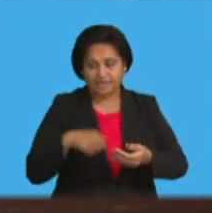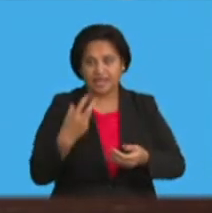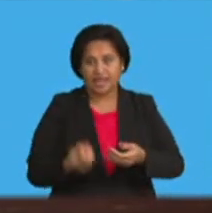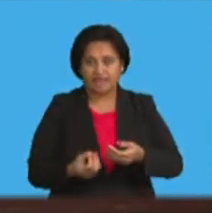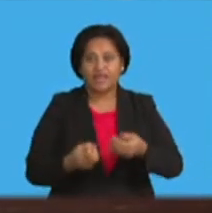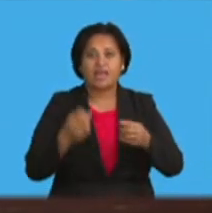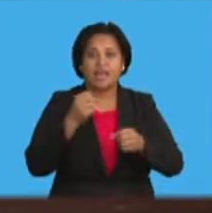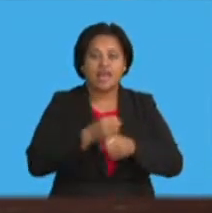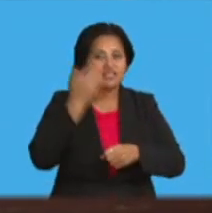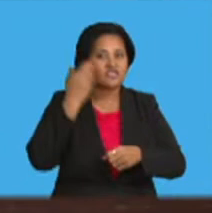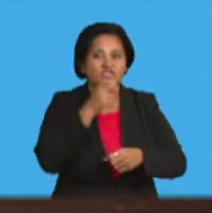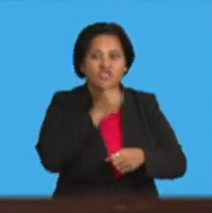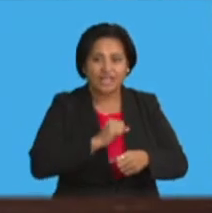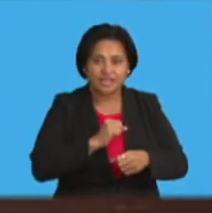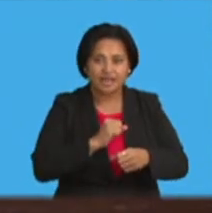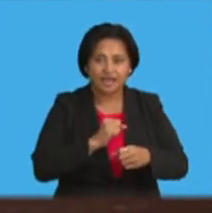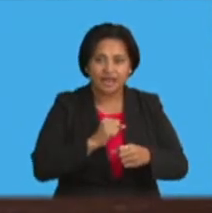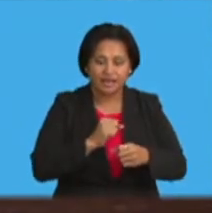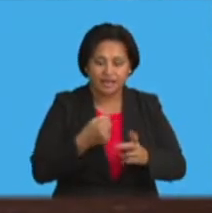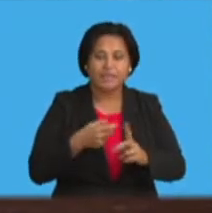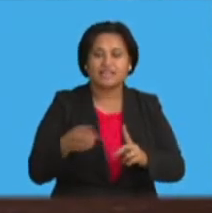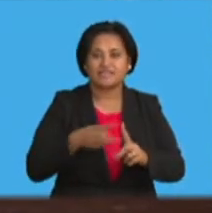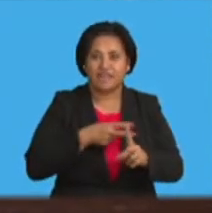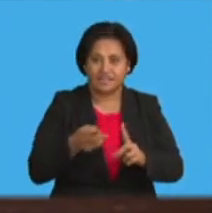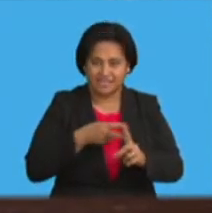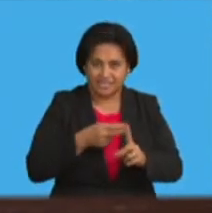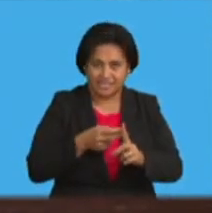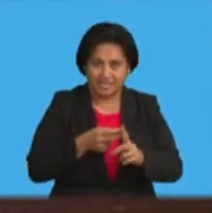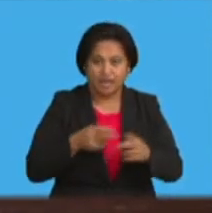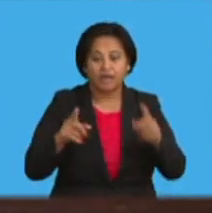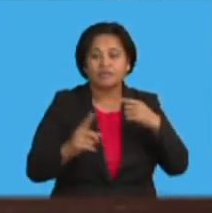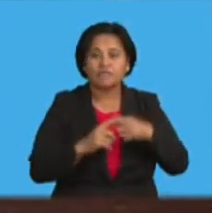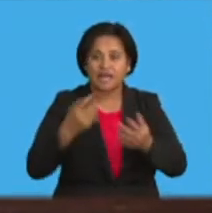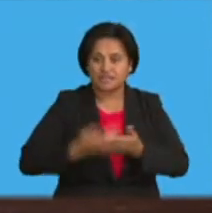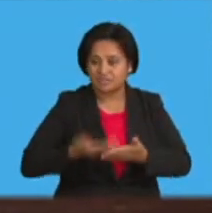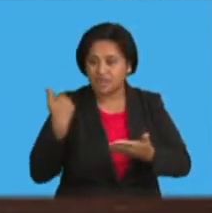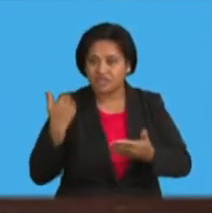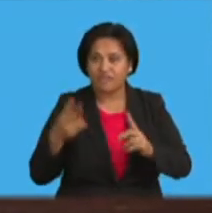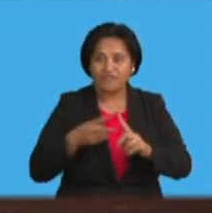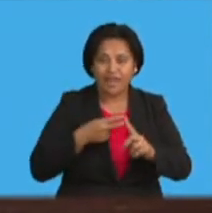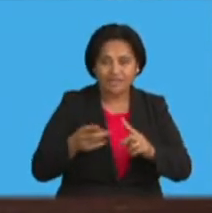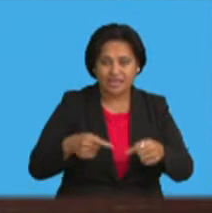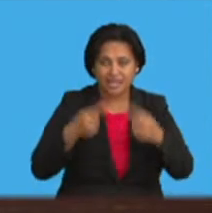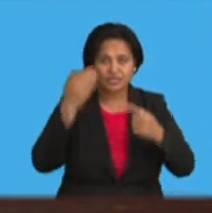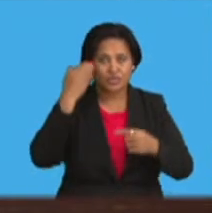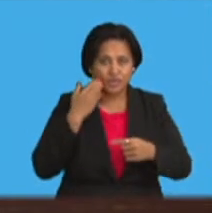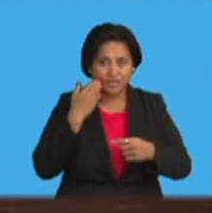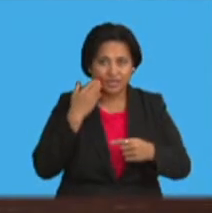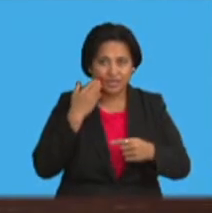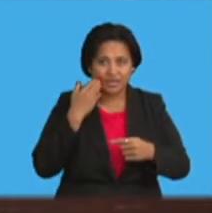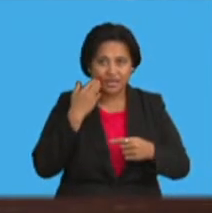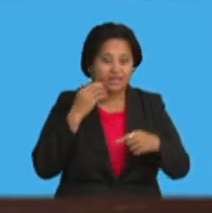gender-based violence, CBV, and the elimination of violence against women is sourced from the Fiji